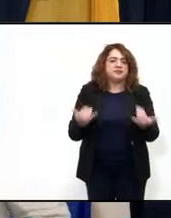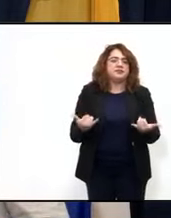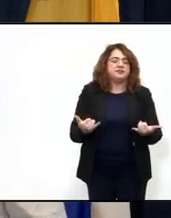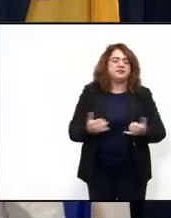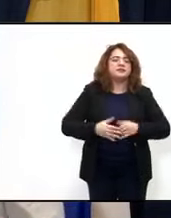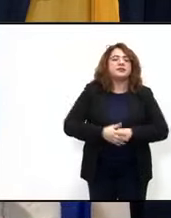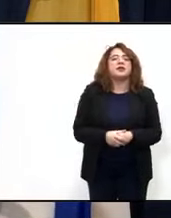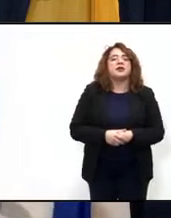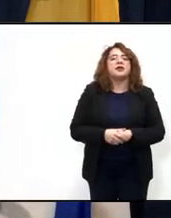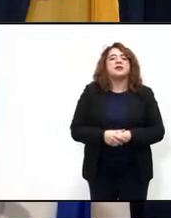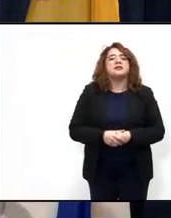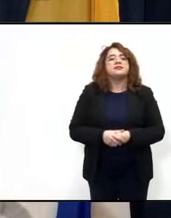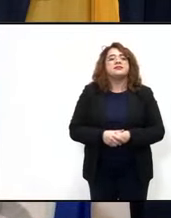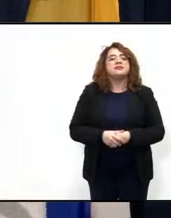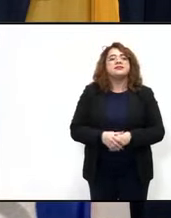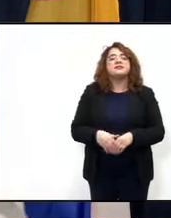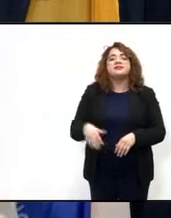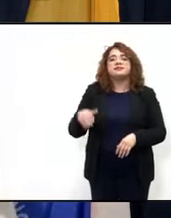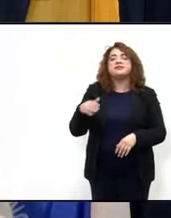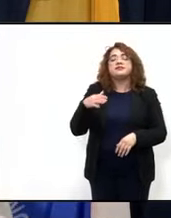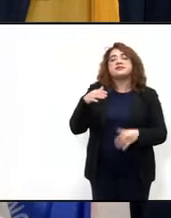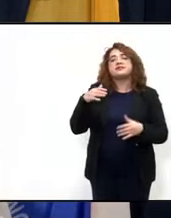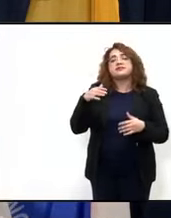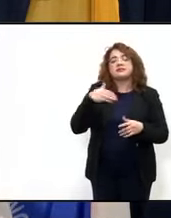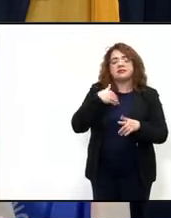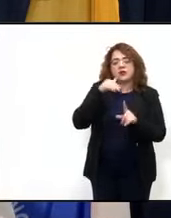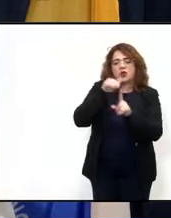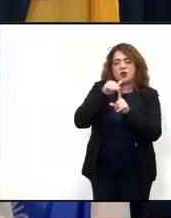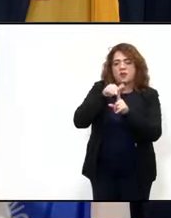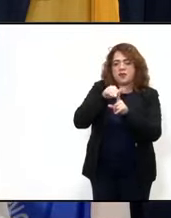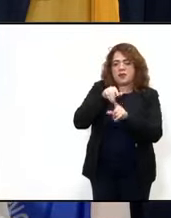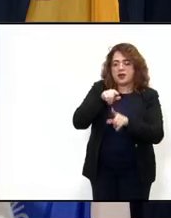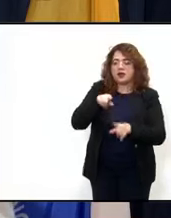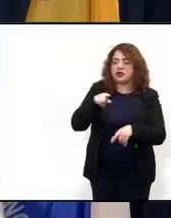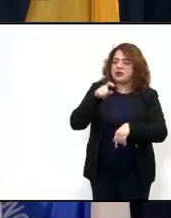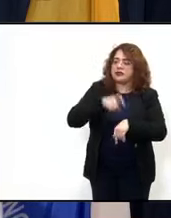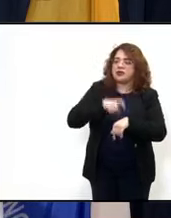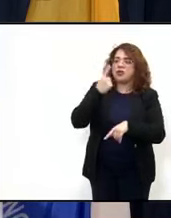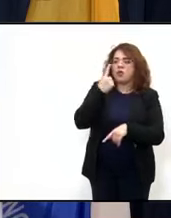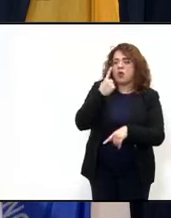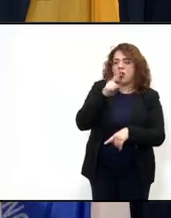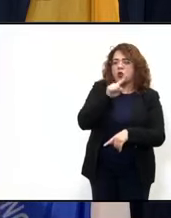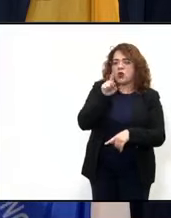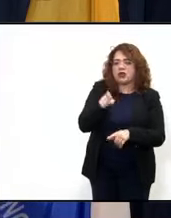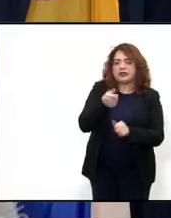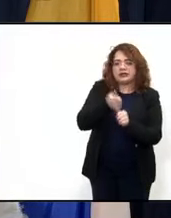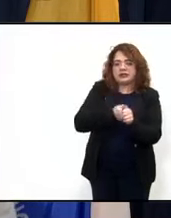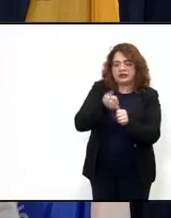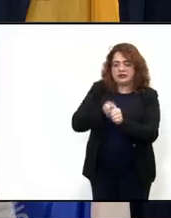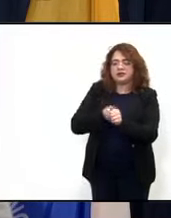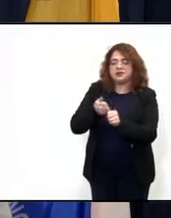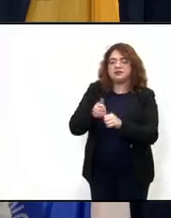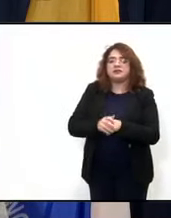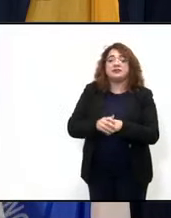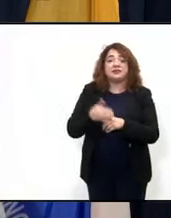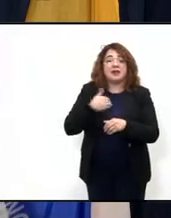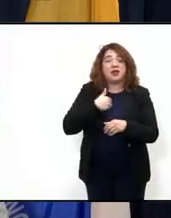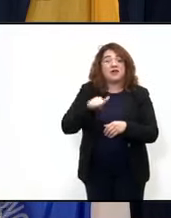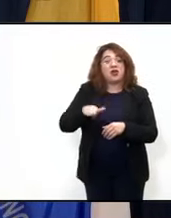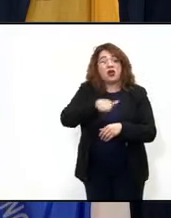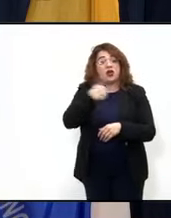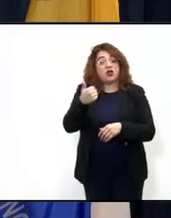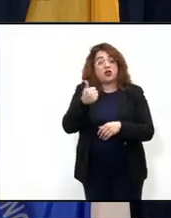Yes, thank you. We'll now take questions from the media. As a reminder, there's a time for one question each. And if you have additional